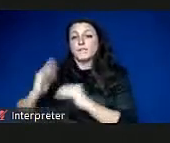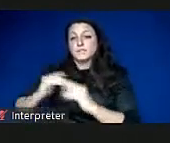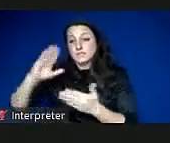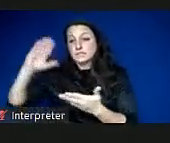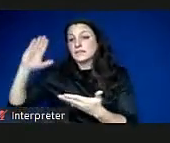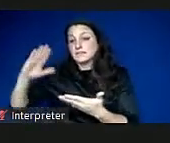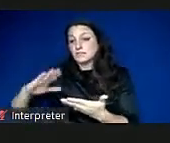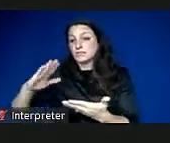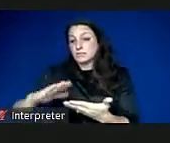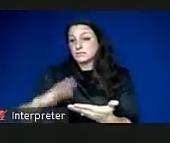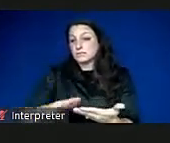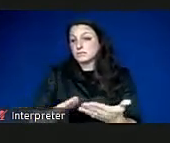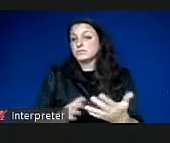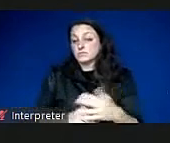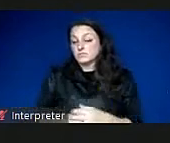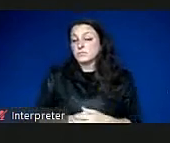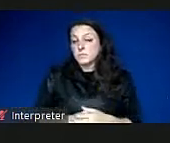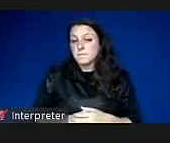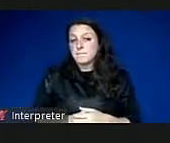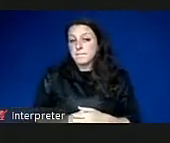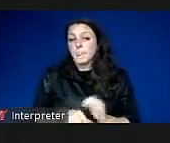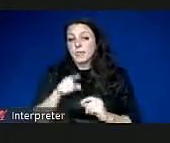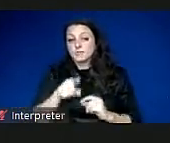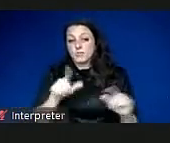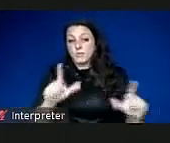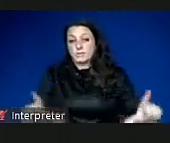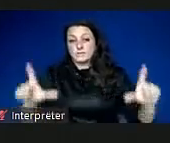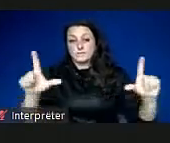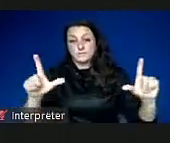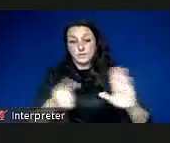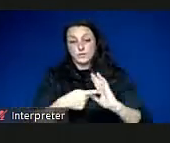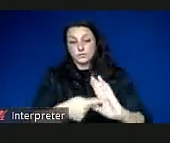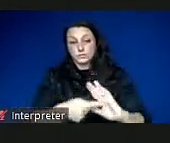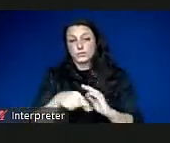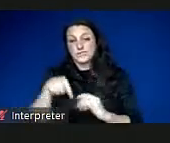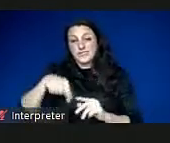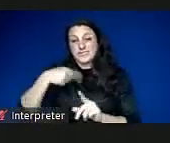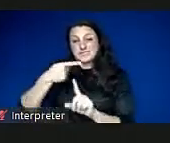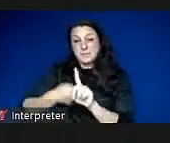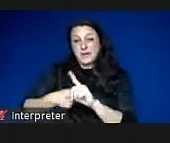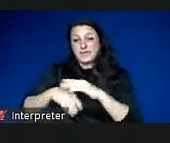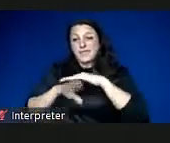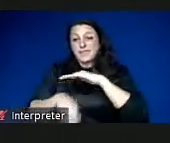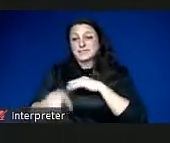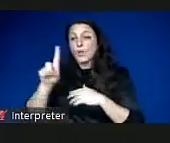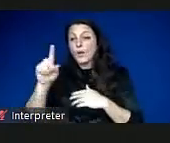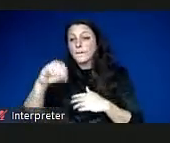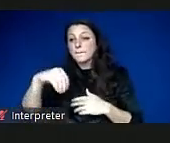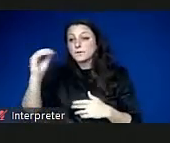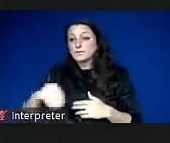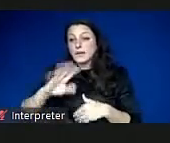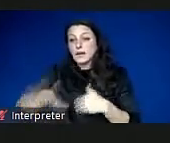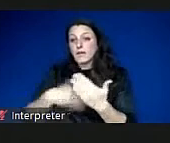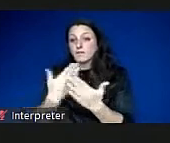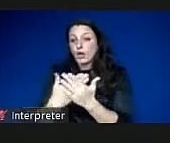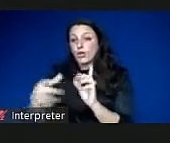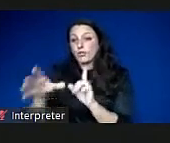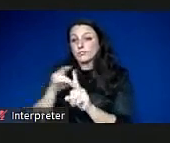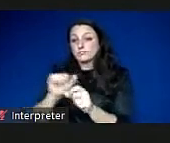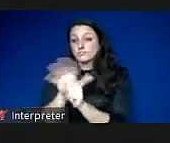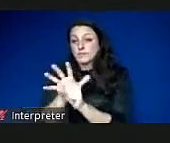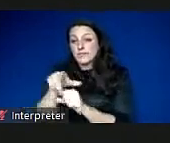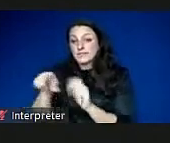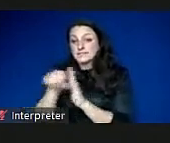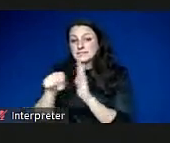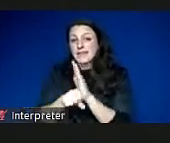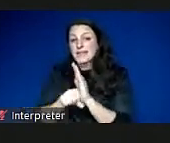over time. And as this figure shows, as of this month, fewer than 1% of cases in the state are among residents of